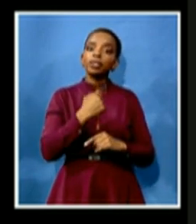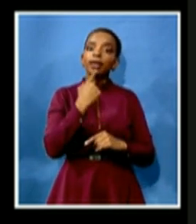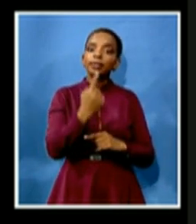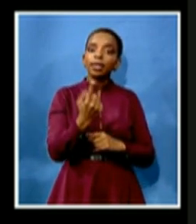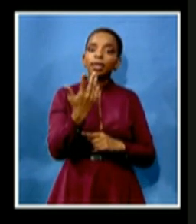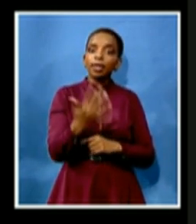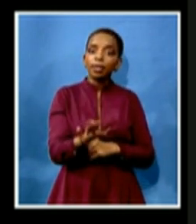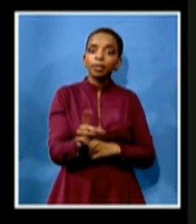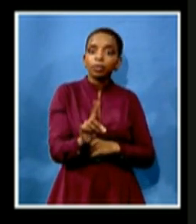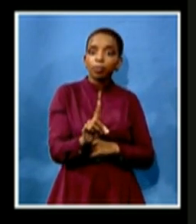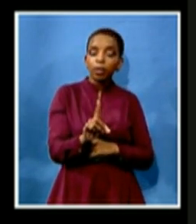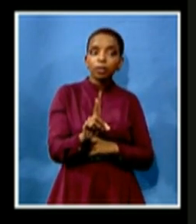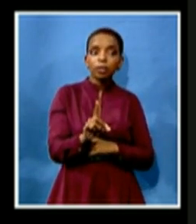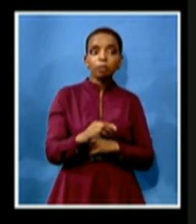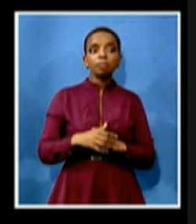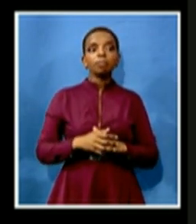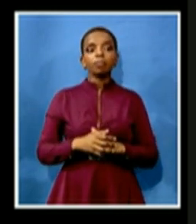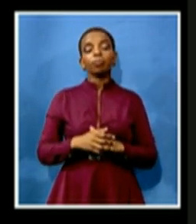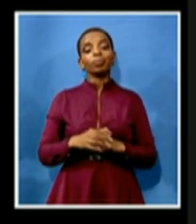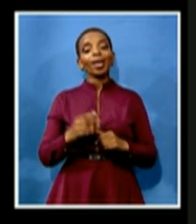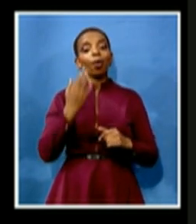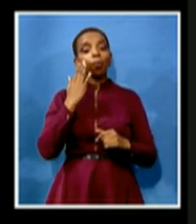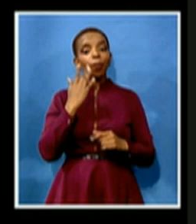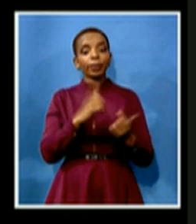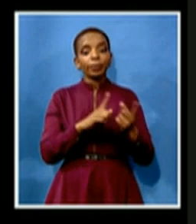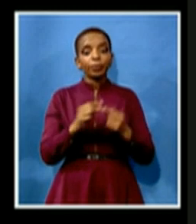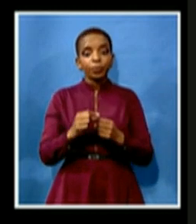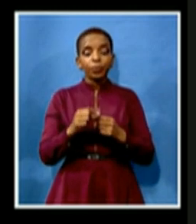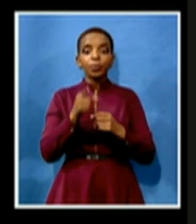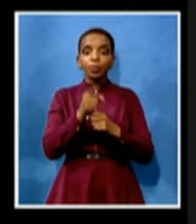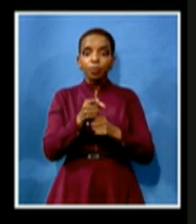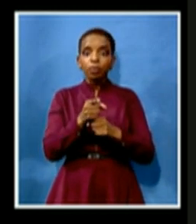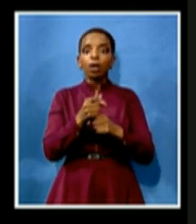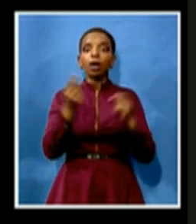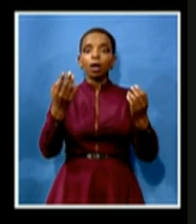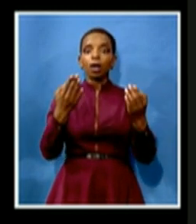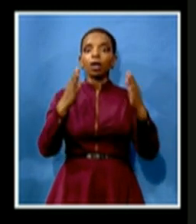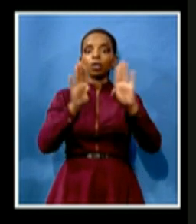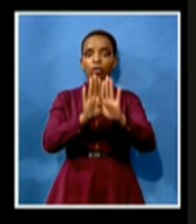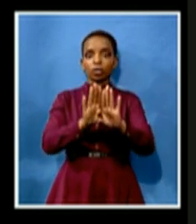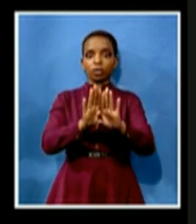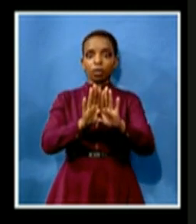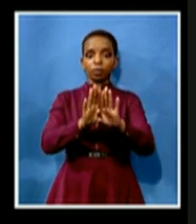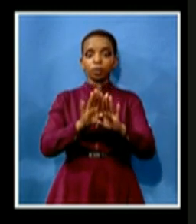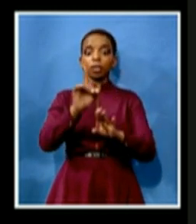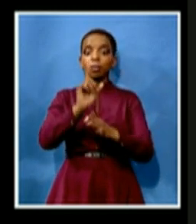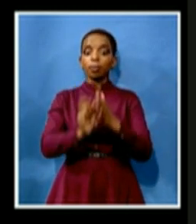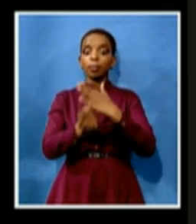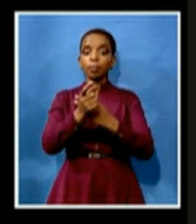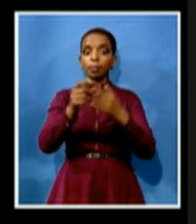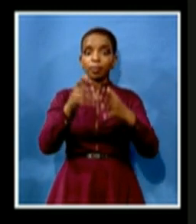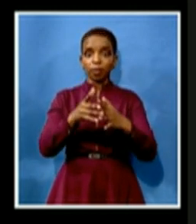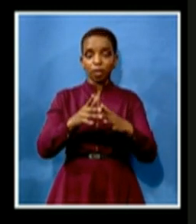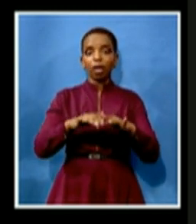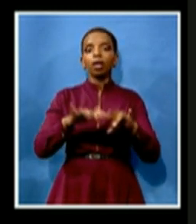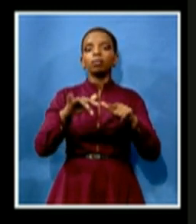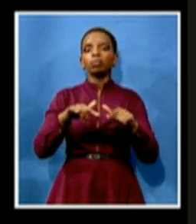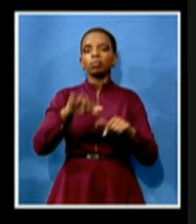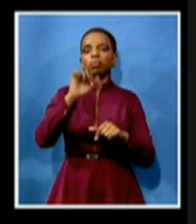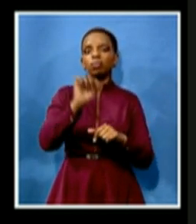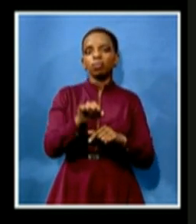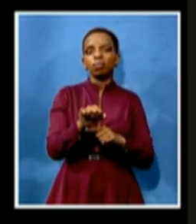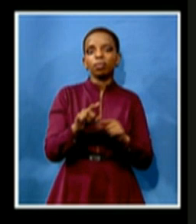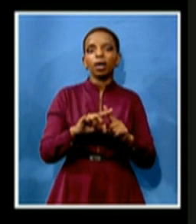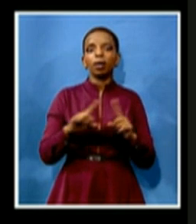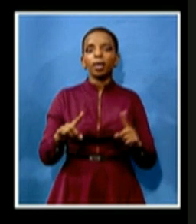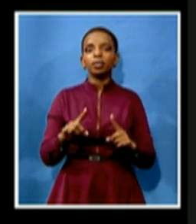lockdown are a vast humanitarian crisis in and of themselves. The causes of that are well understood,